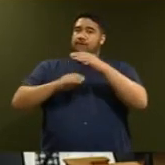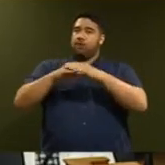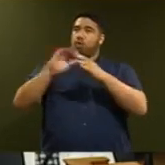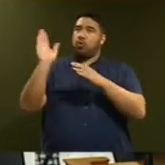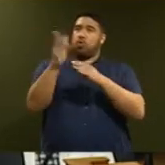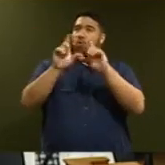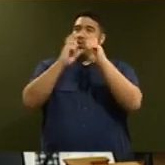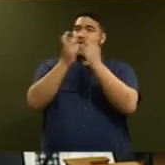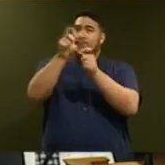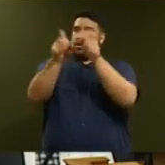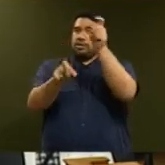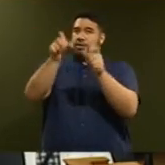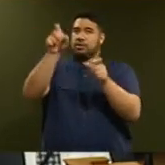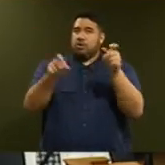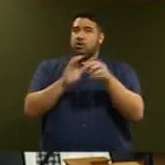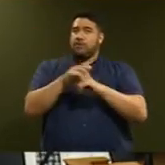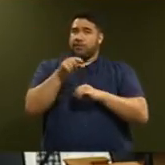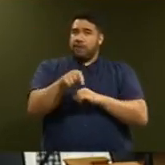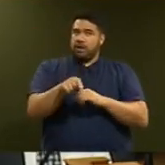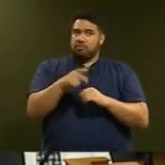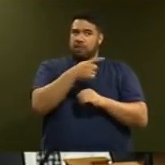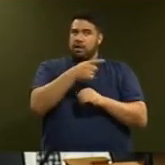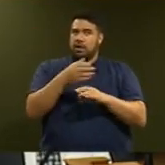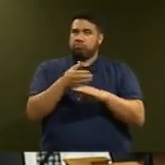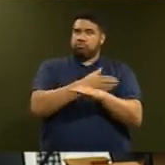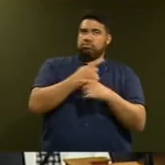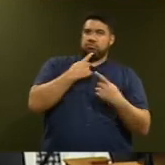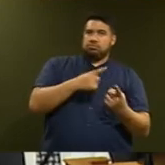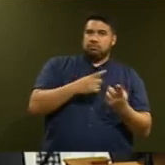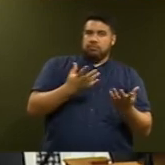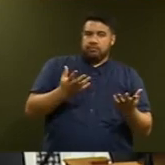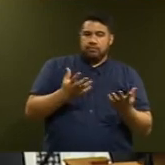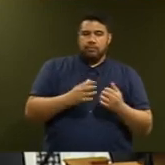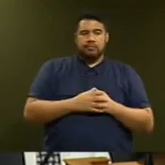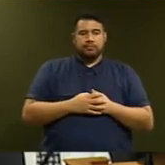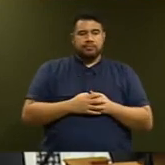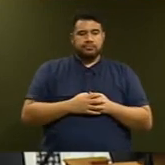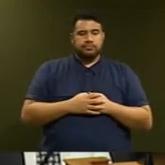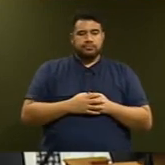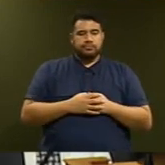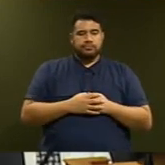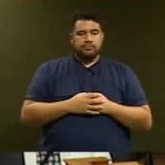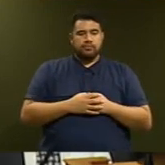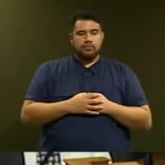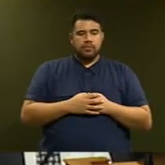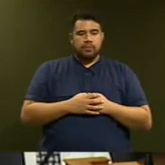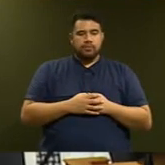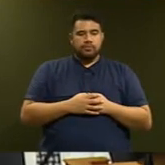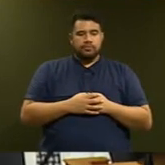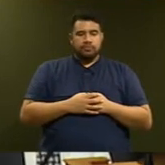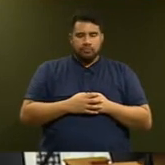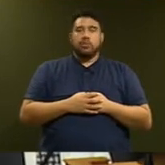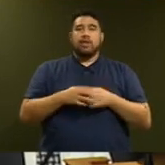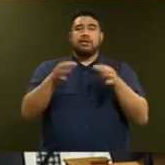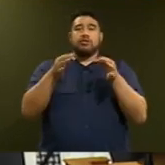Mr Speaker, the reality is that a number of proposals to do with serious reform of our justice system have been presented